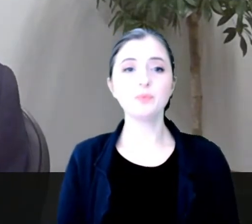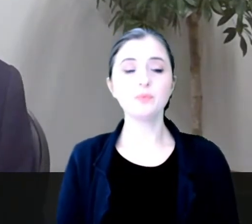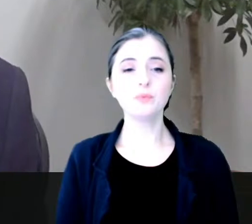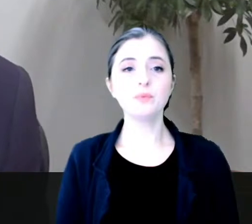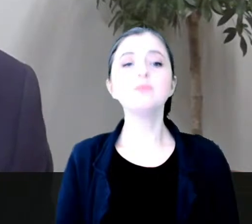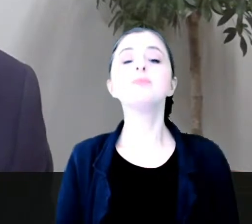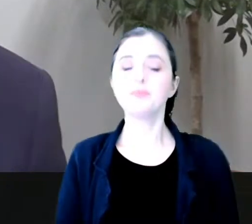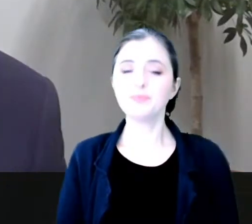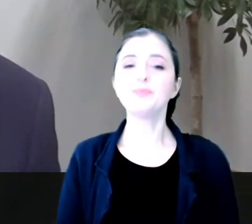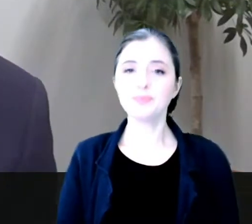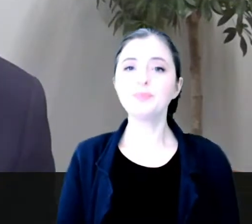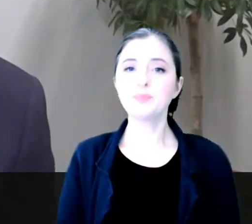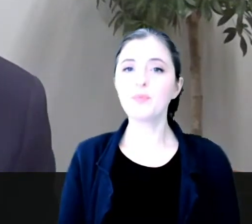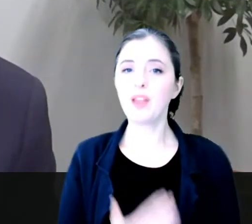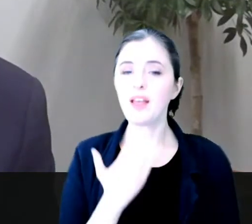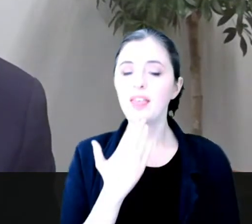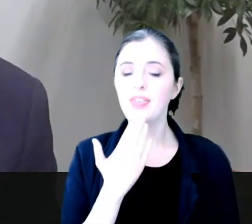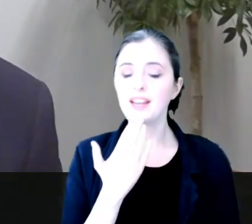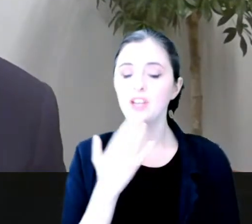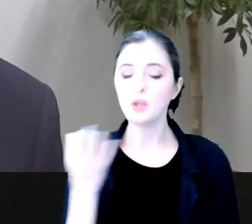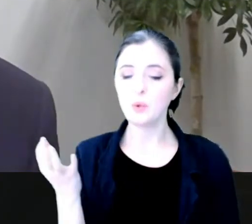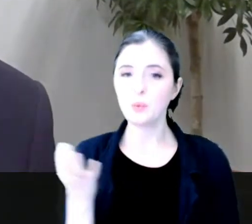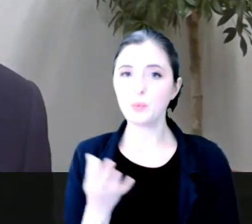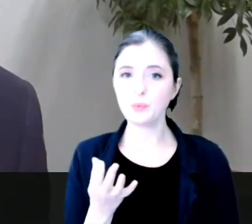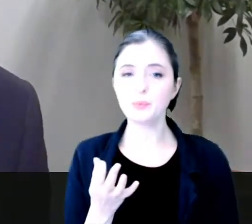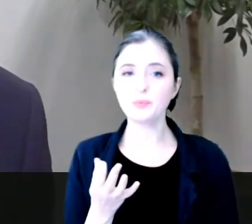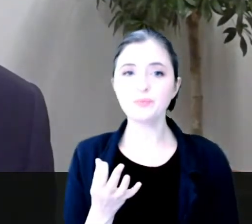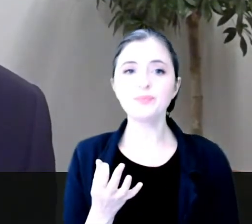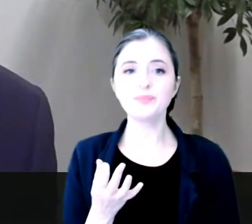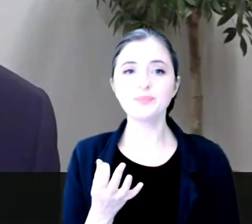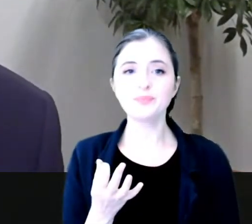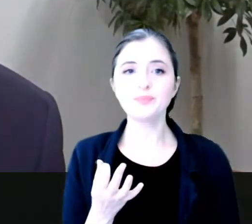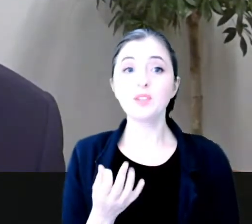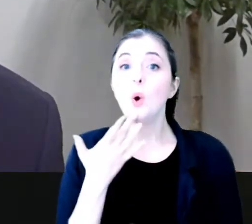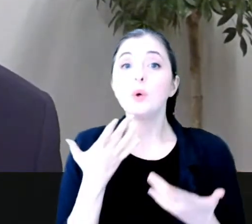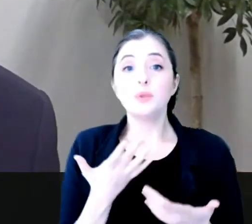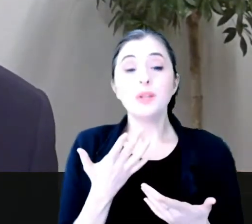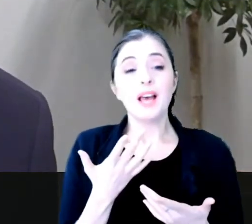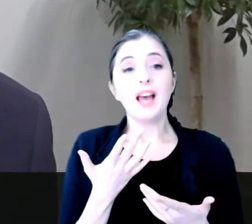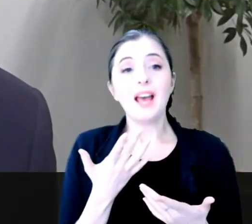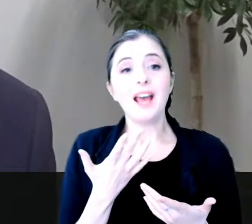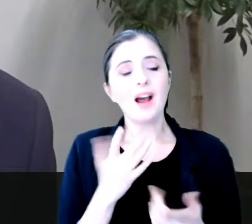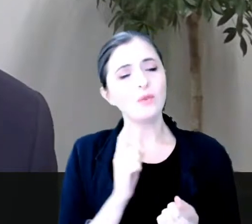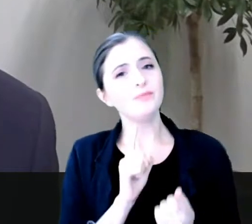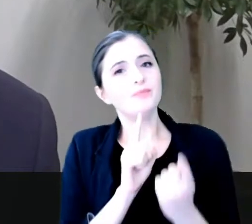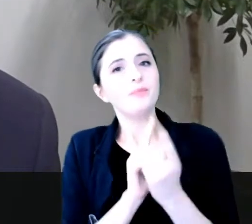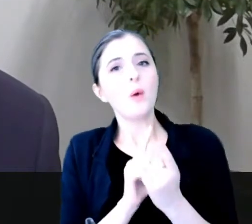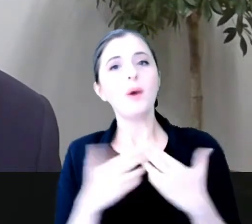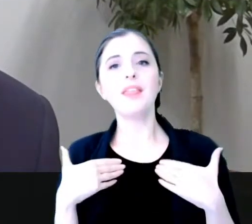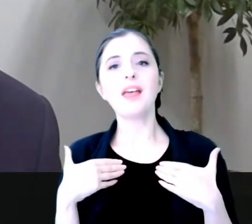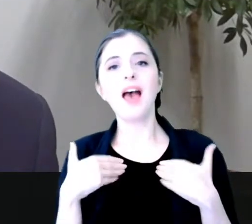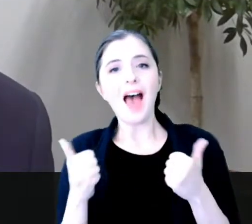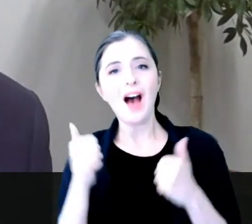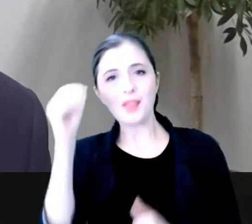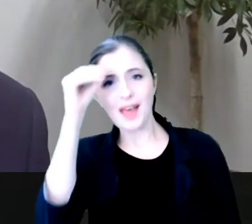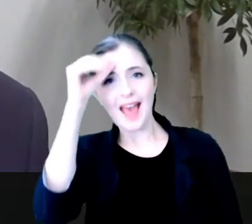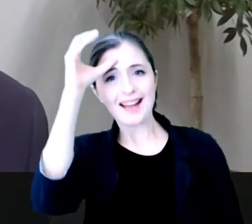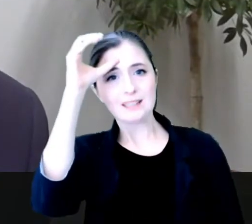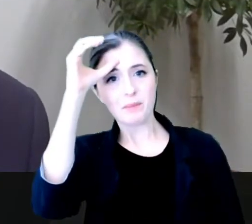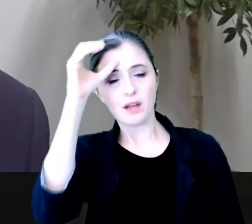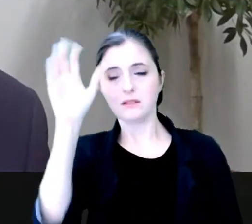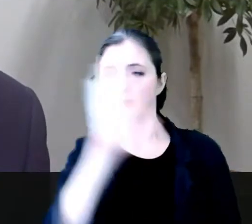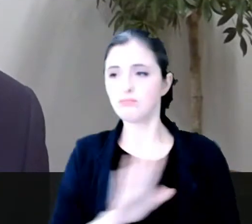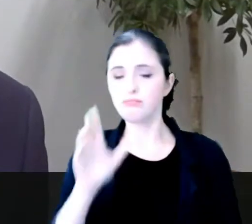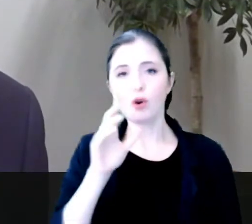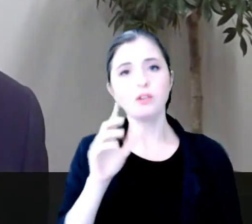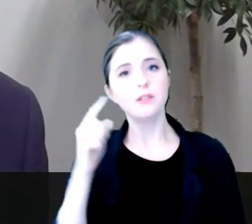your question. So I spent some time today with health experts across London discussing this very issue. In fact,